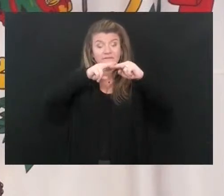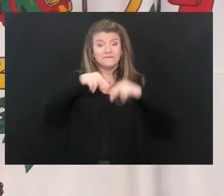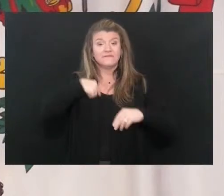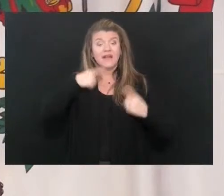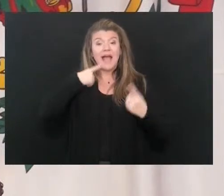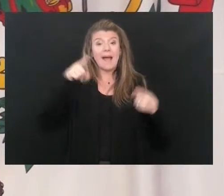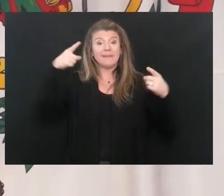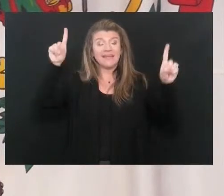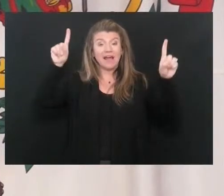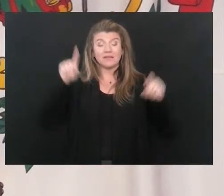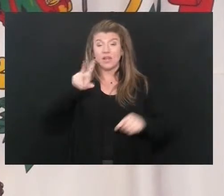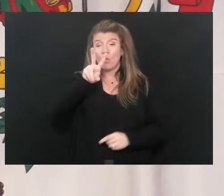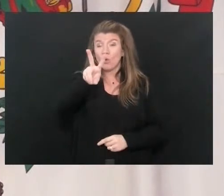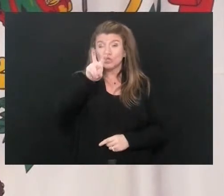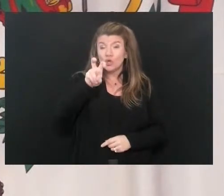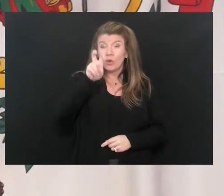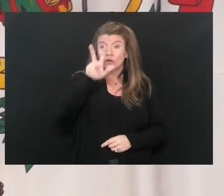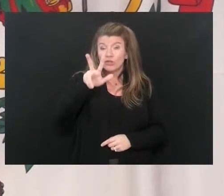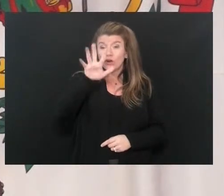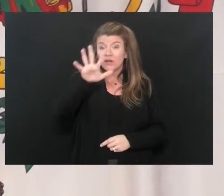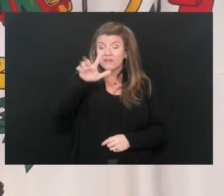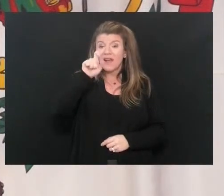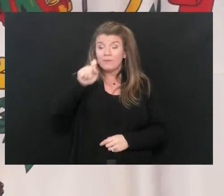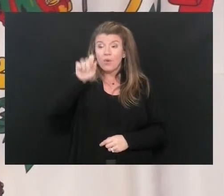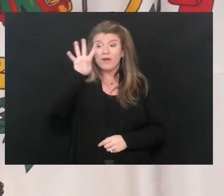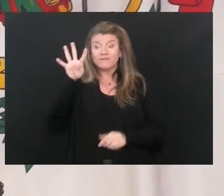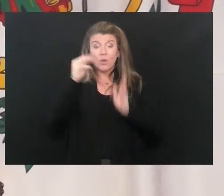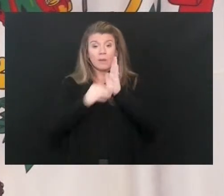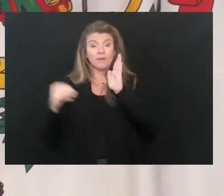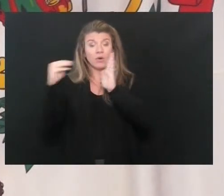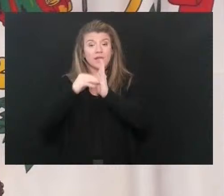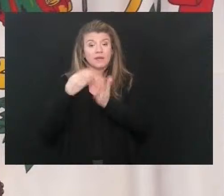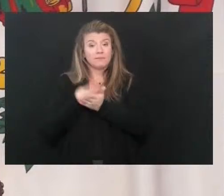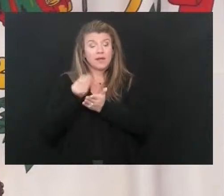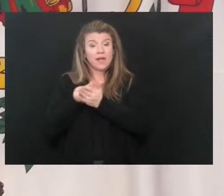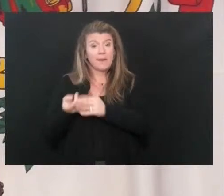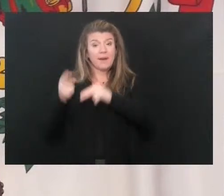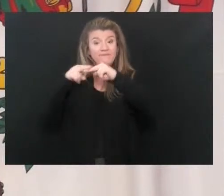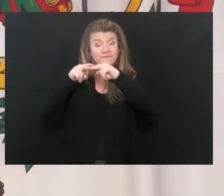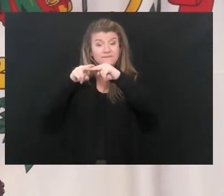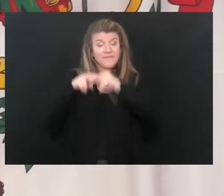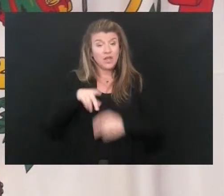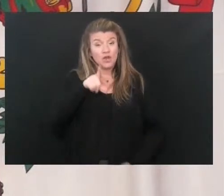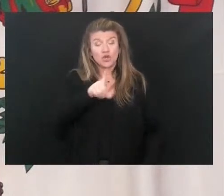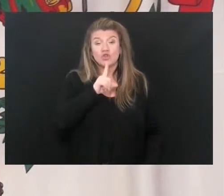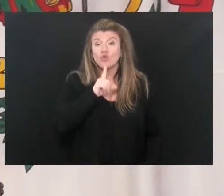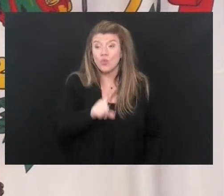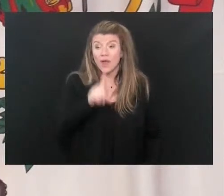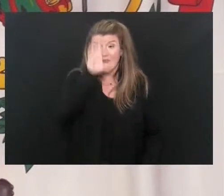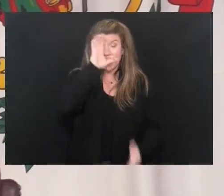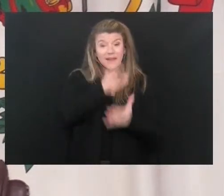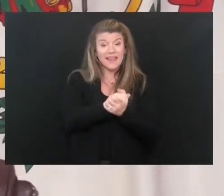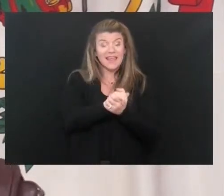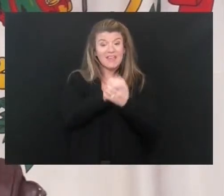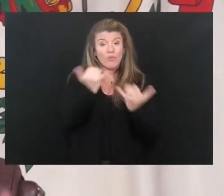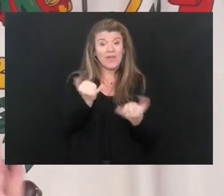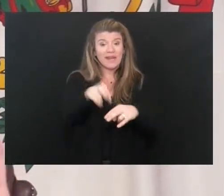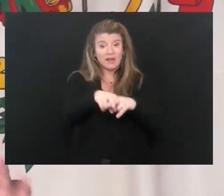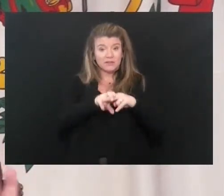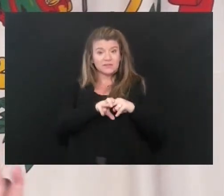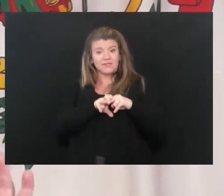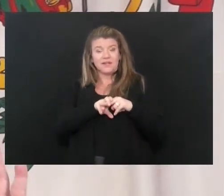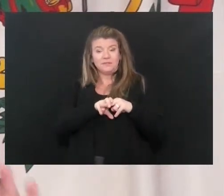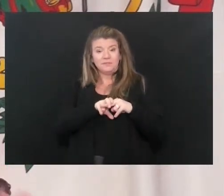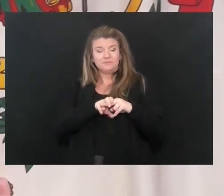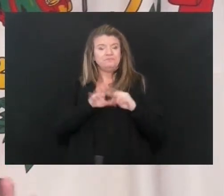announcing that we're $235.4 million above. Do you really believe we can sit back now and say, well,